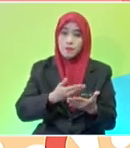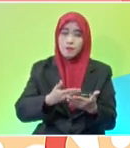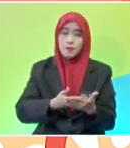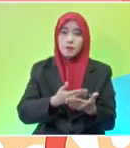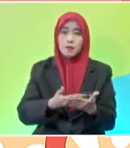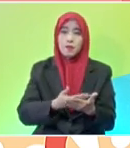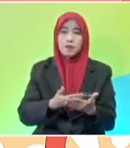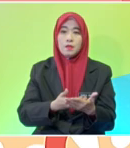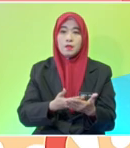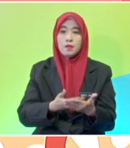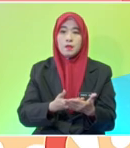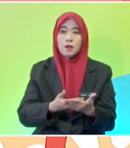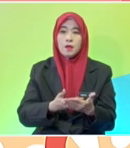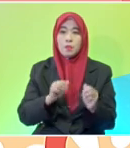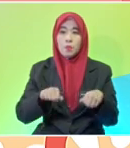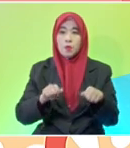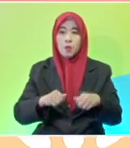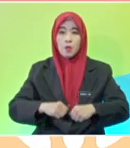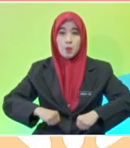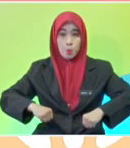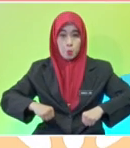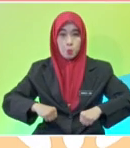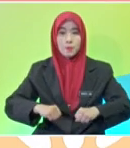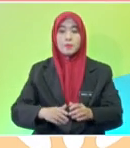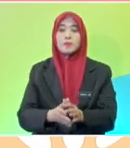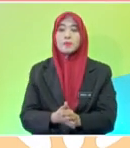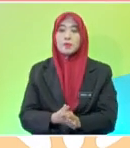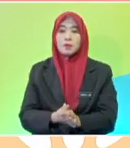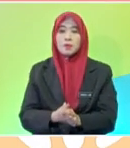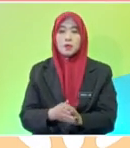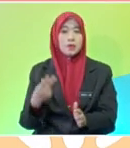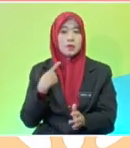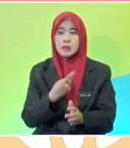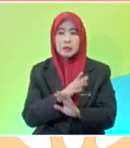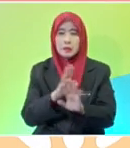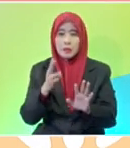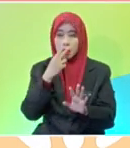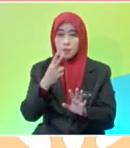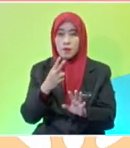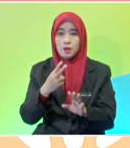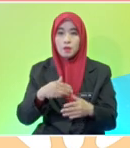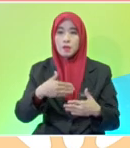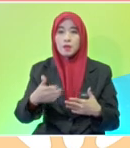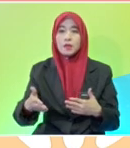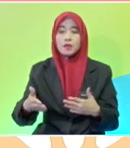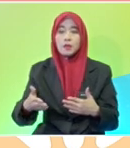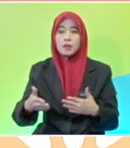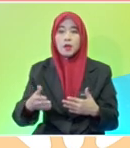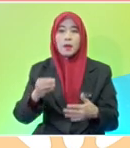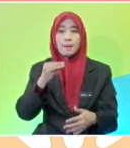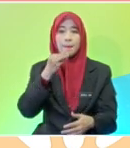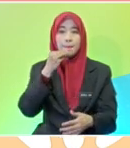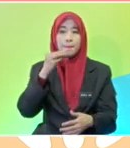food contains fat as well. Right. All right. Even if you don't see it. Yeah, exactly. Okay, now next we can find minerals.